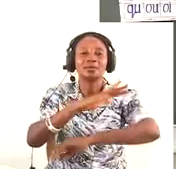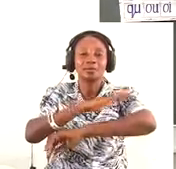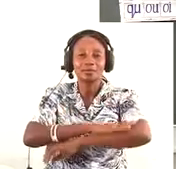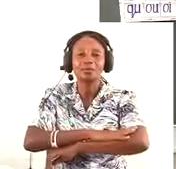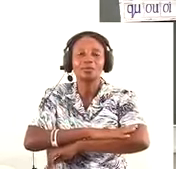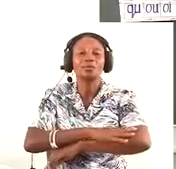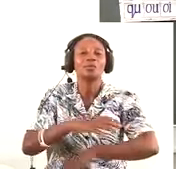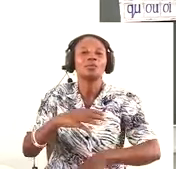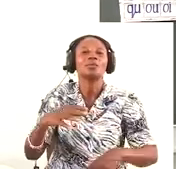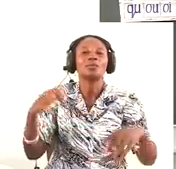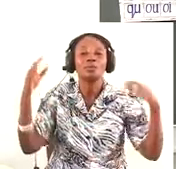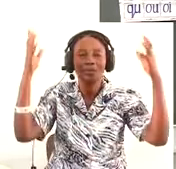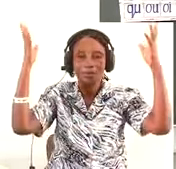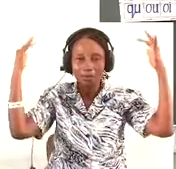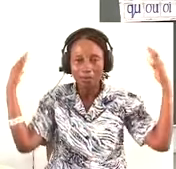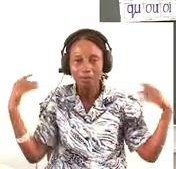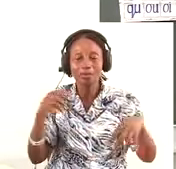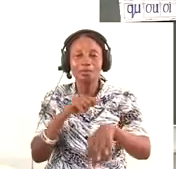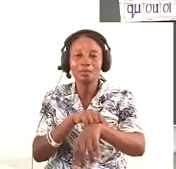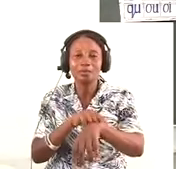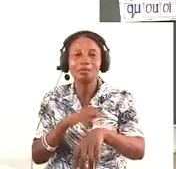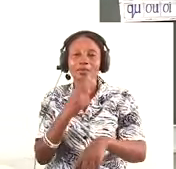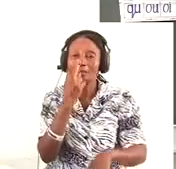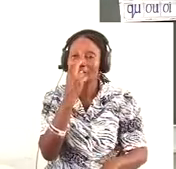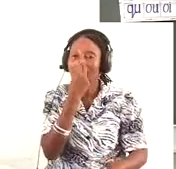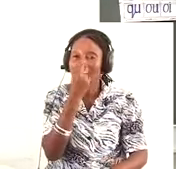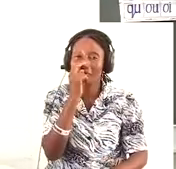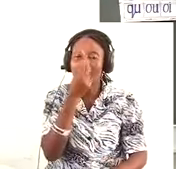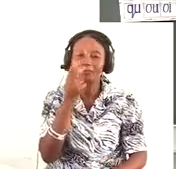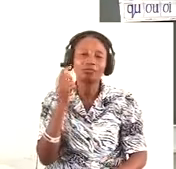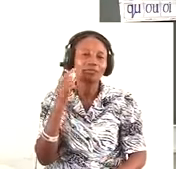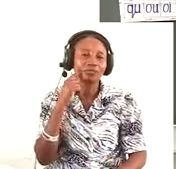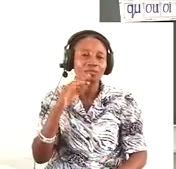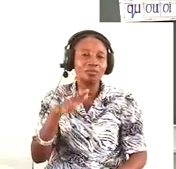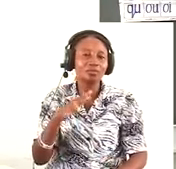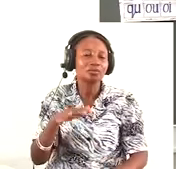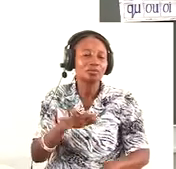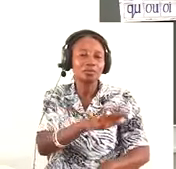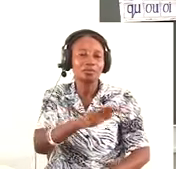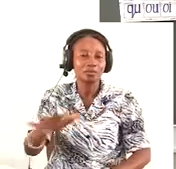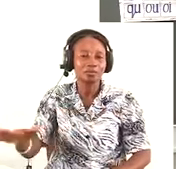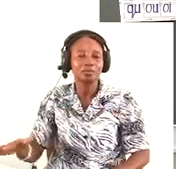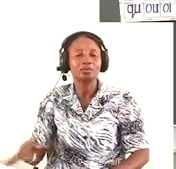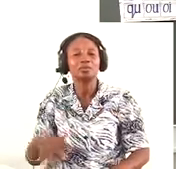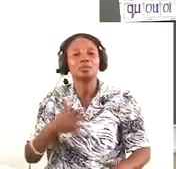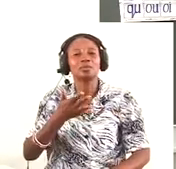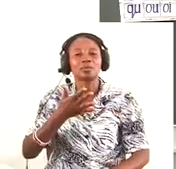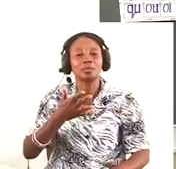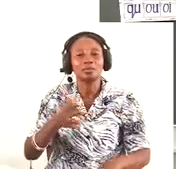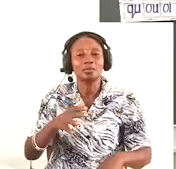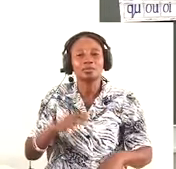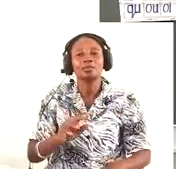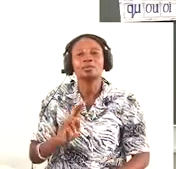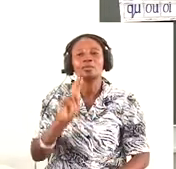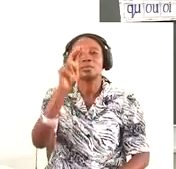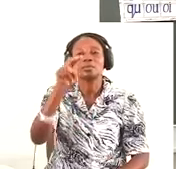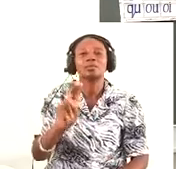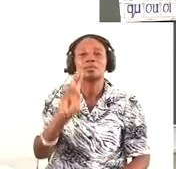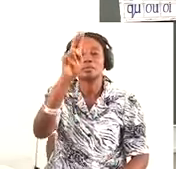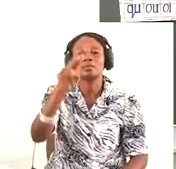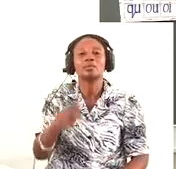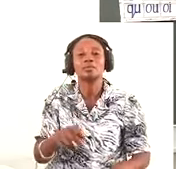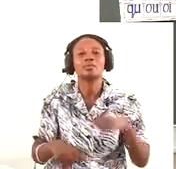fun day. Some children are in the hopping race. It